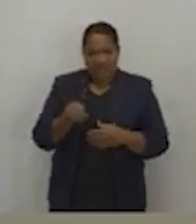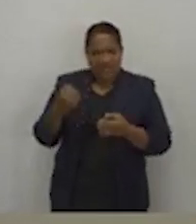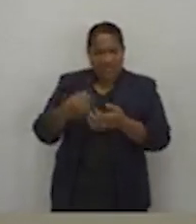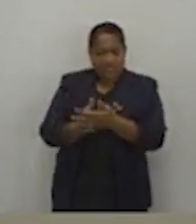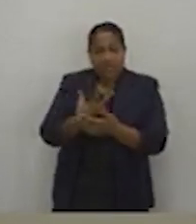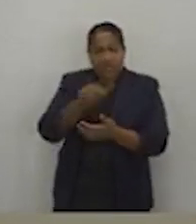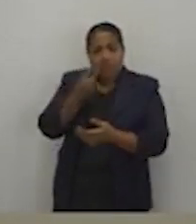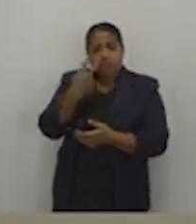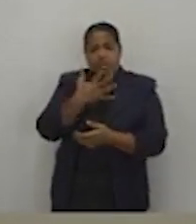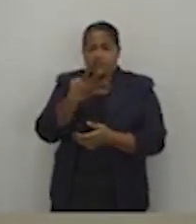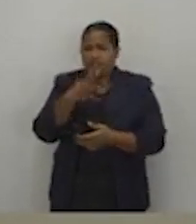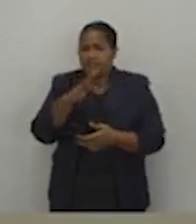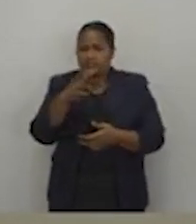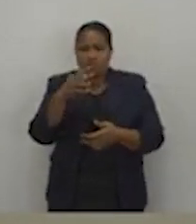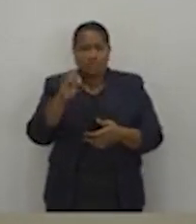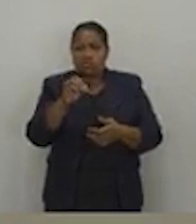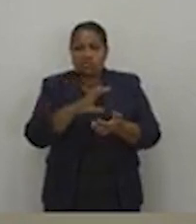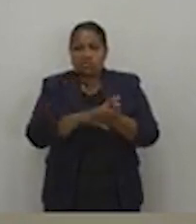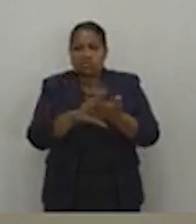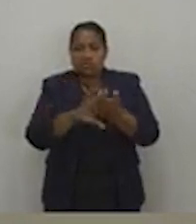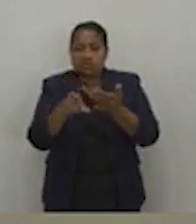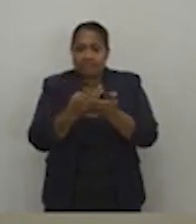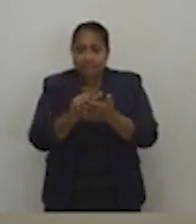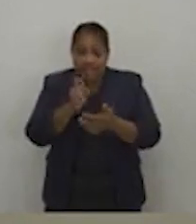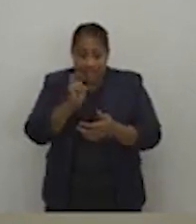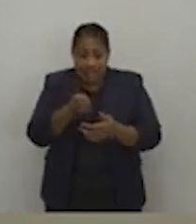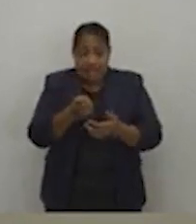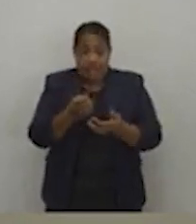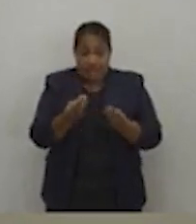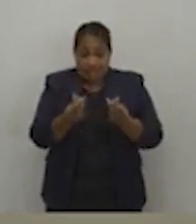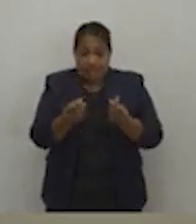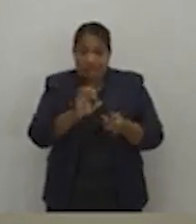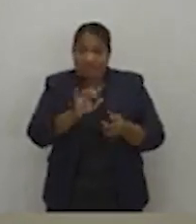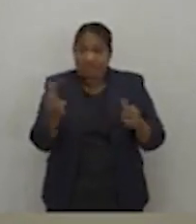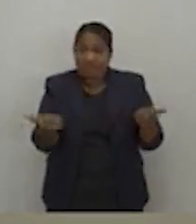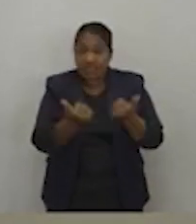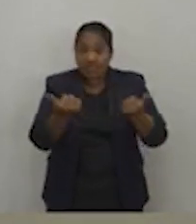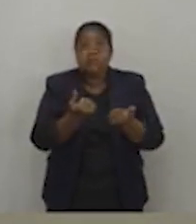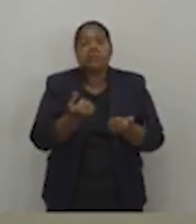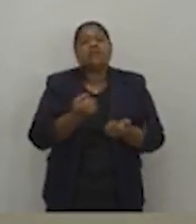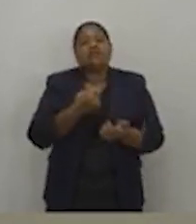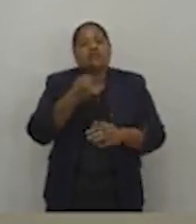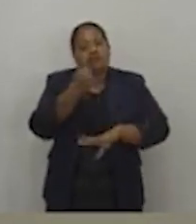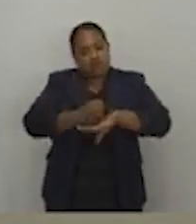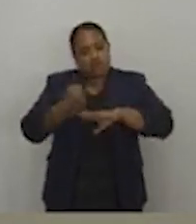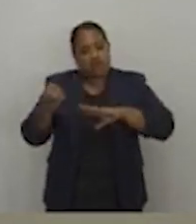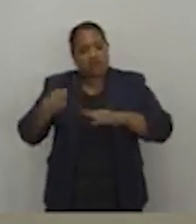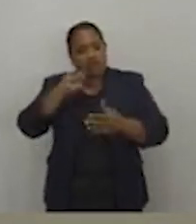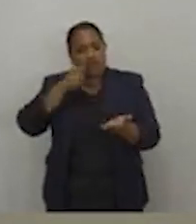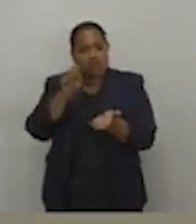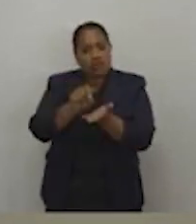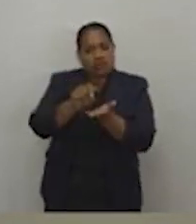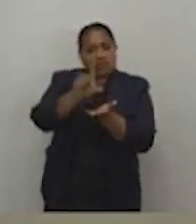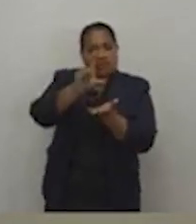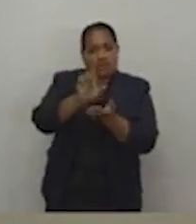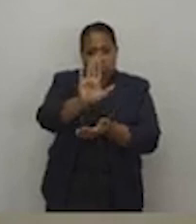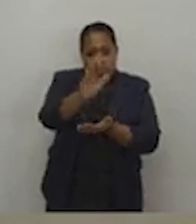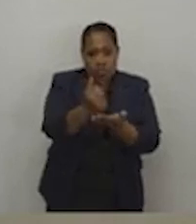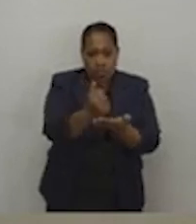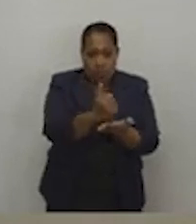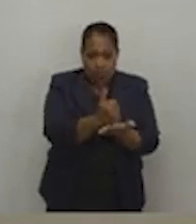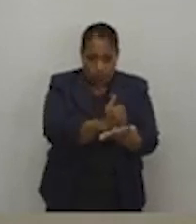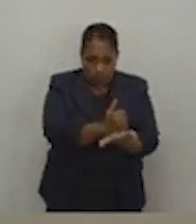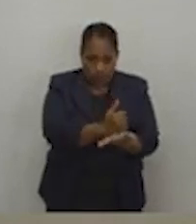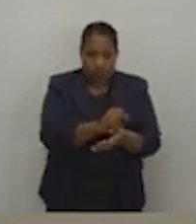If funds are insufficient, government will top up your accounts. We will